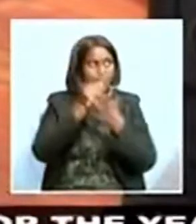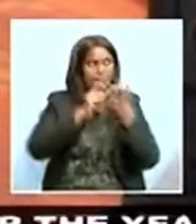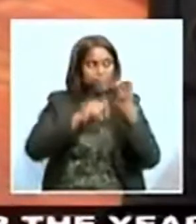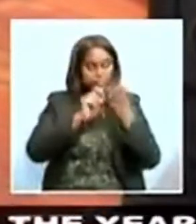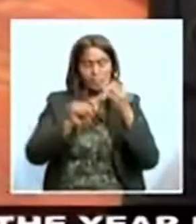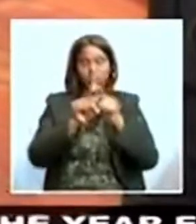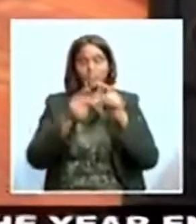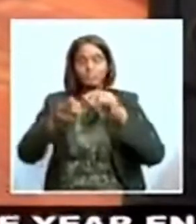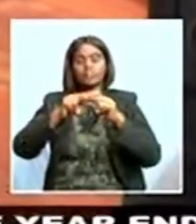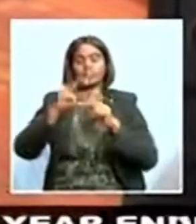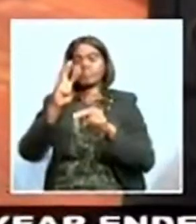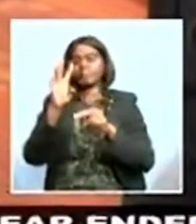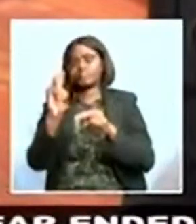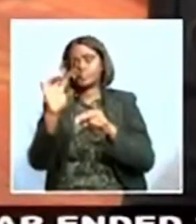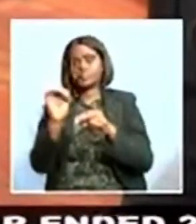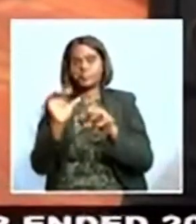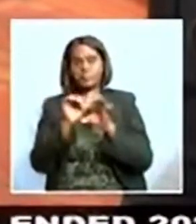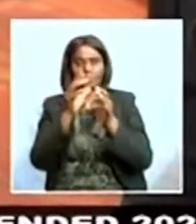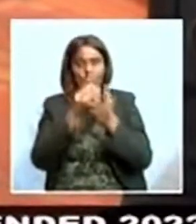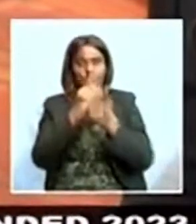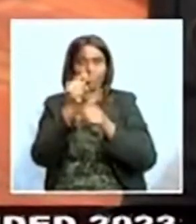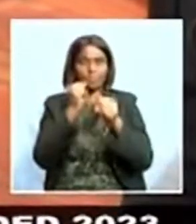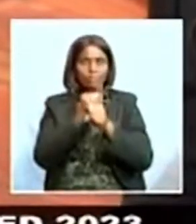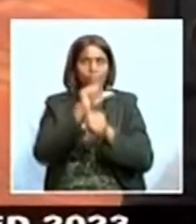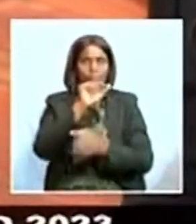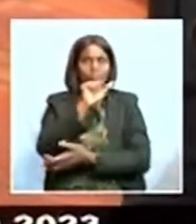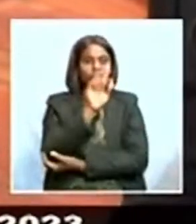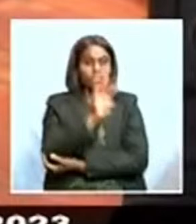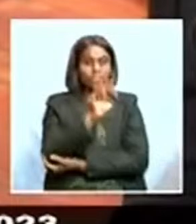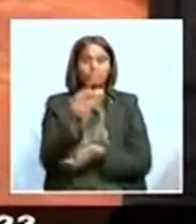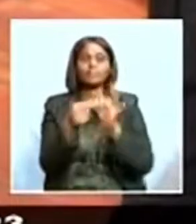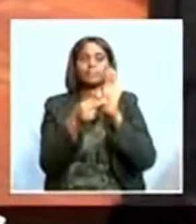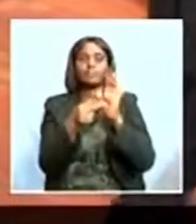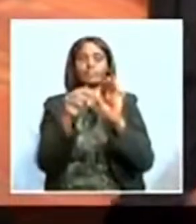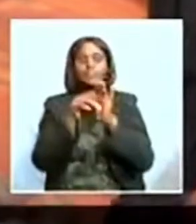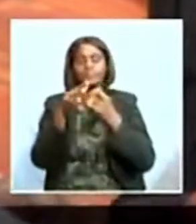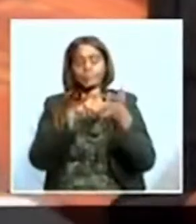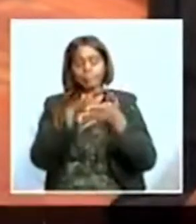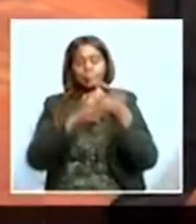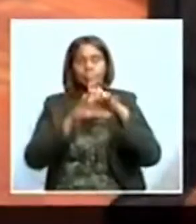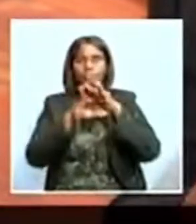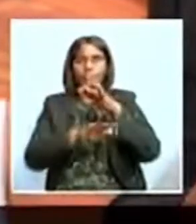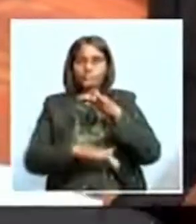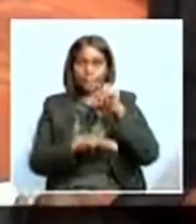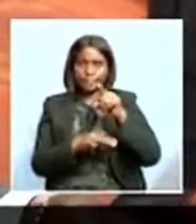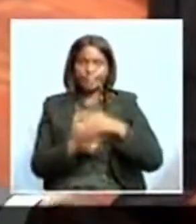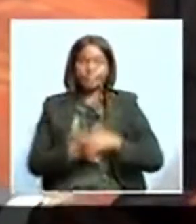by 47% in the financial year 2024 as shown in the table below.